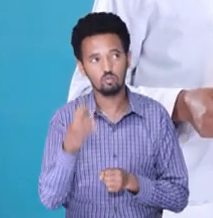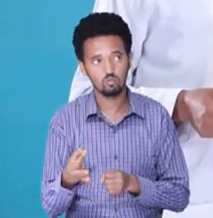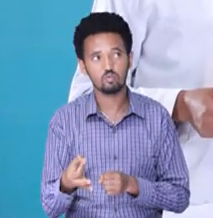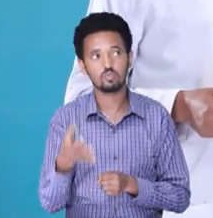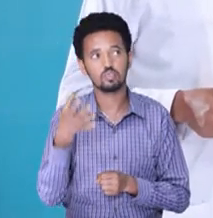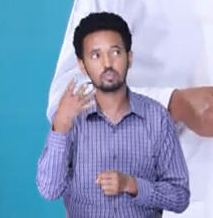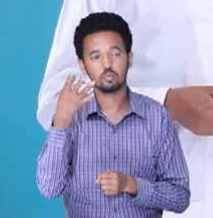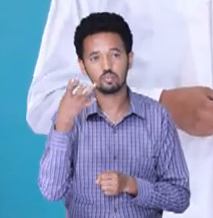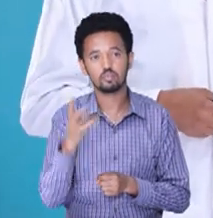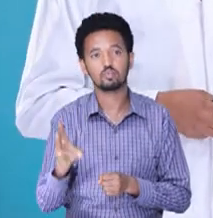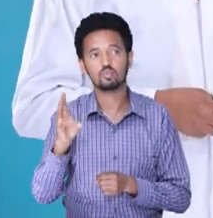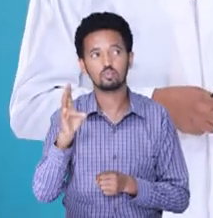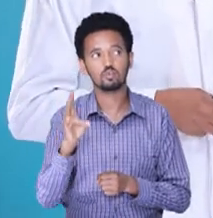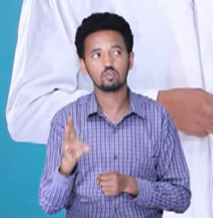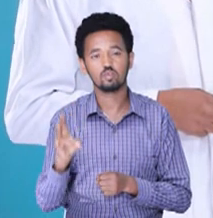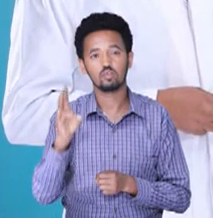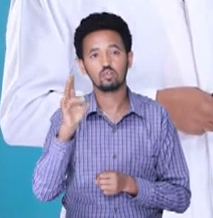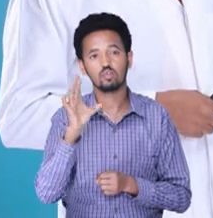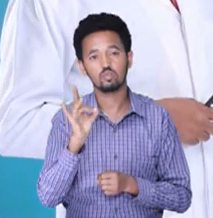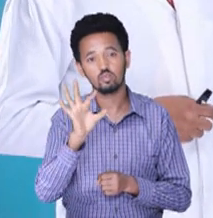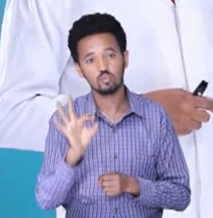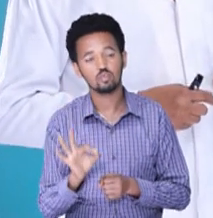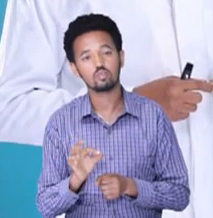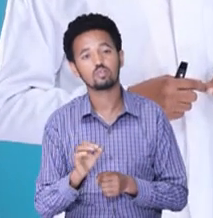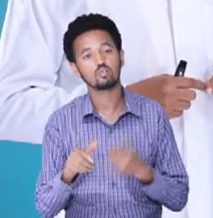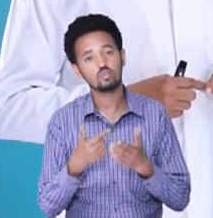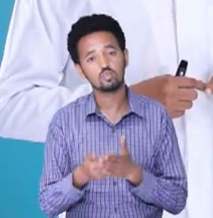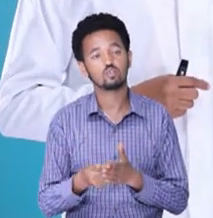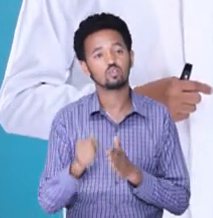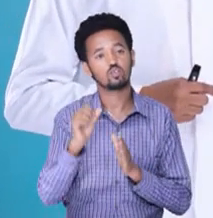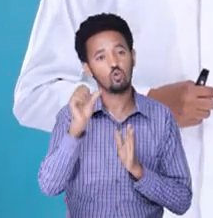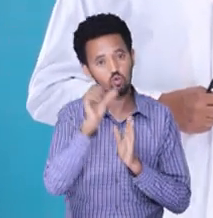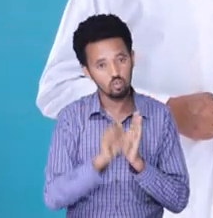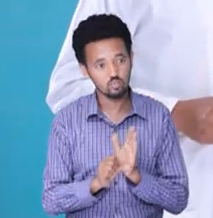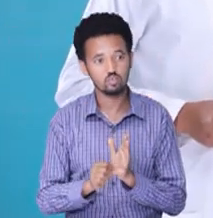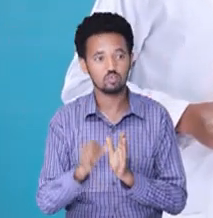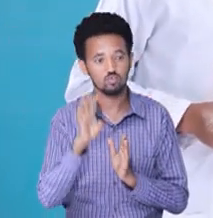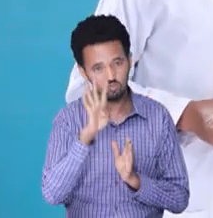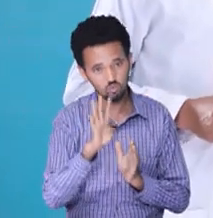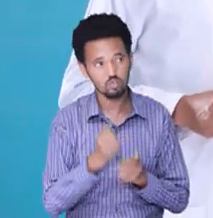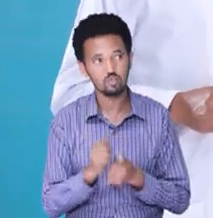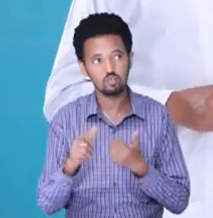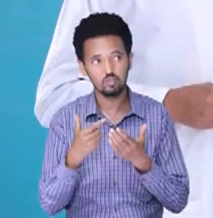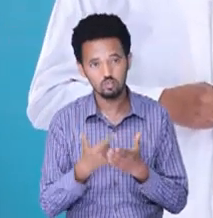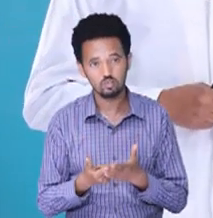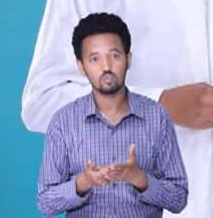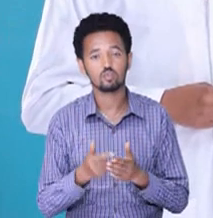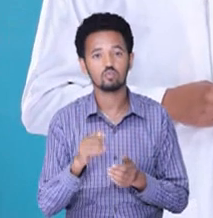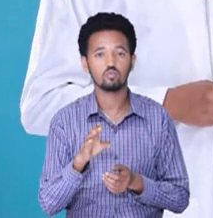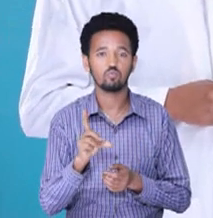the mass peasant disturbance increased in France. On August 4, 1789, abolition of feudal